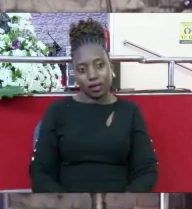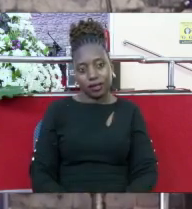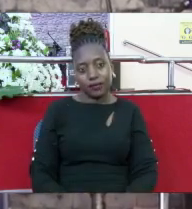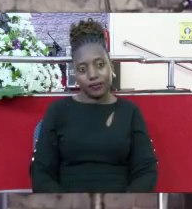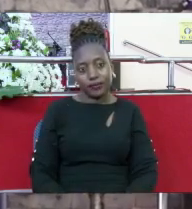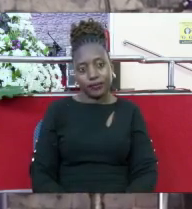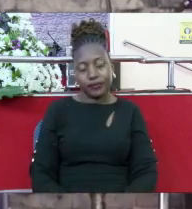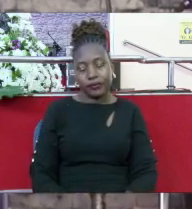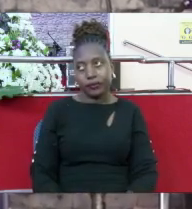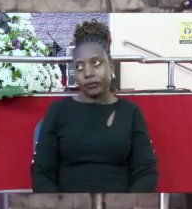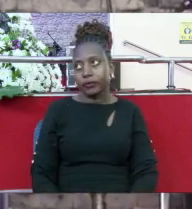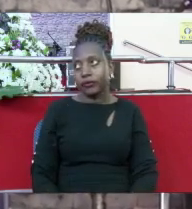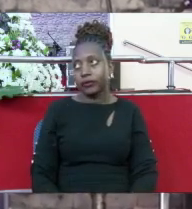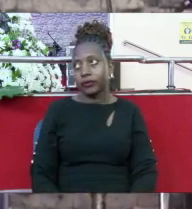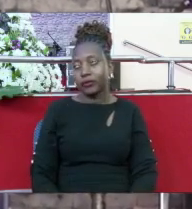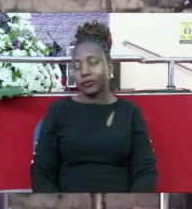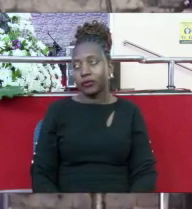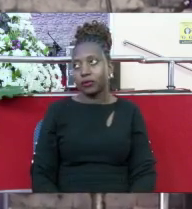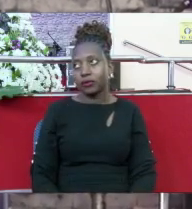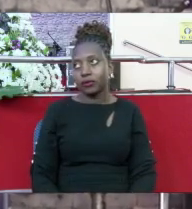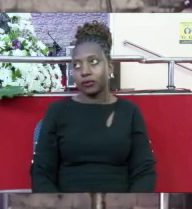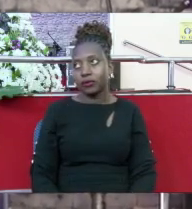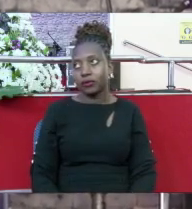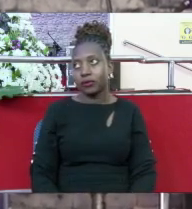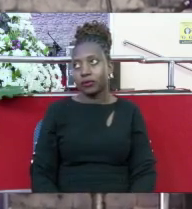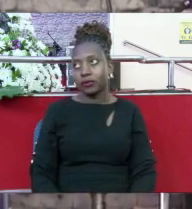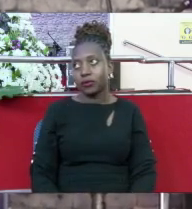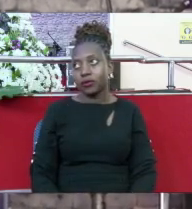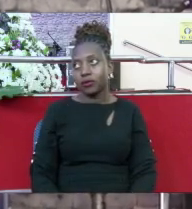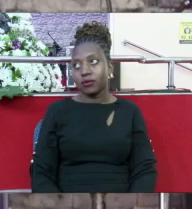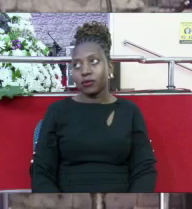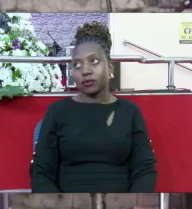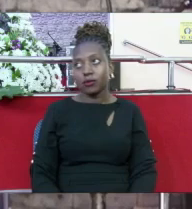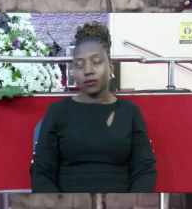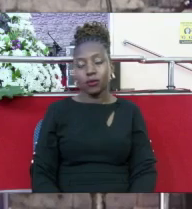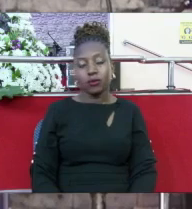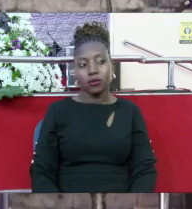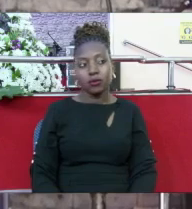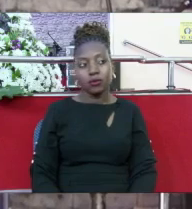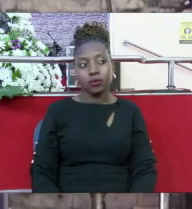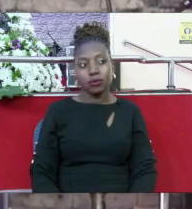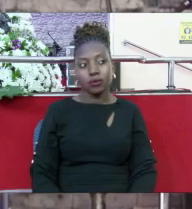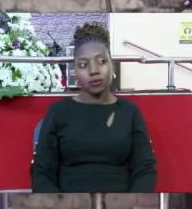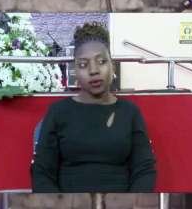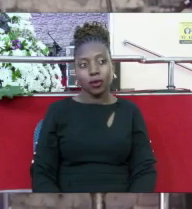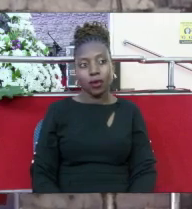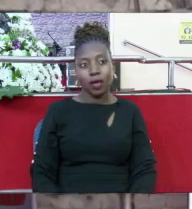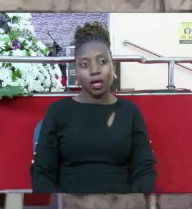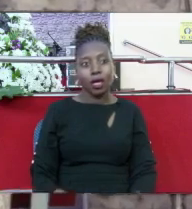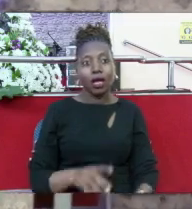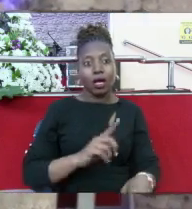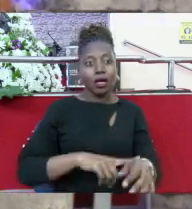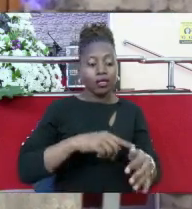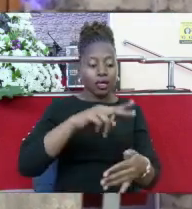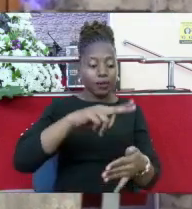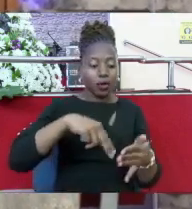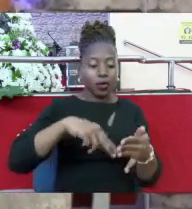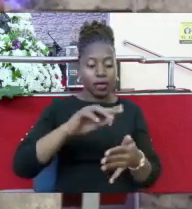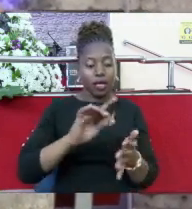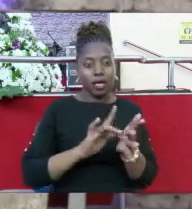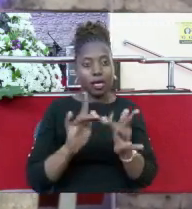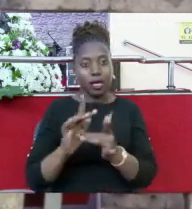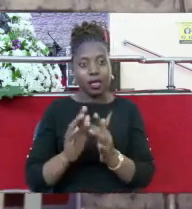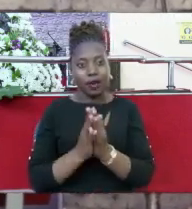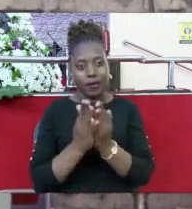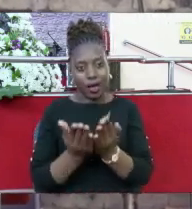Mungu atatusaidia kutengeneza. Now, one of the ways that when you read the Bible, we have been taught about giving, so I